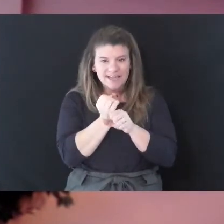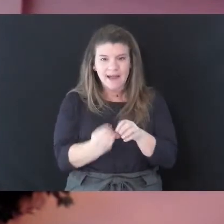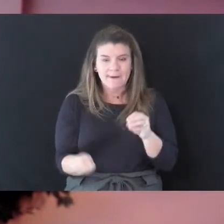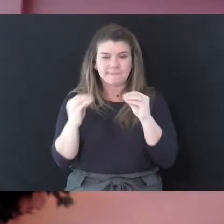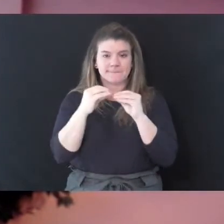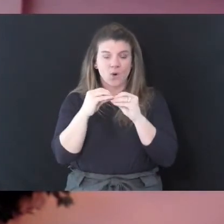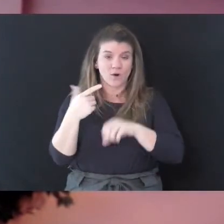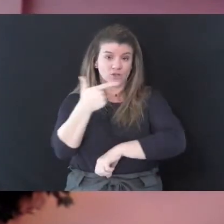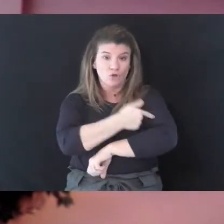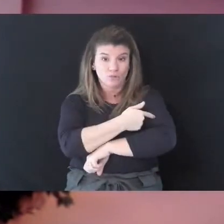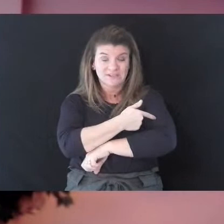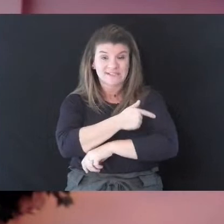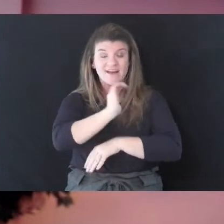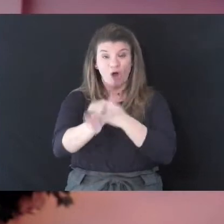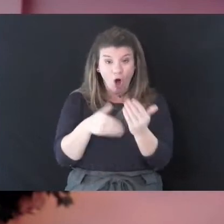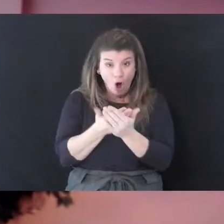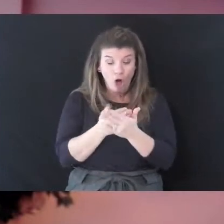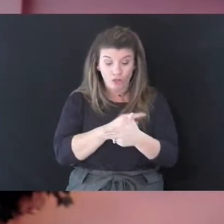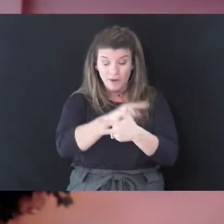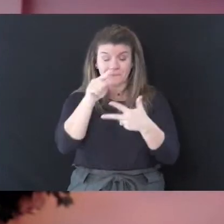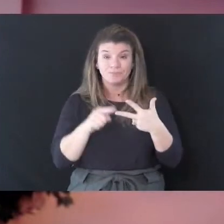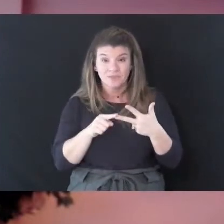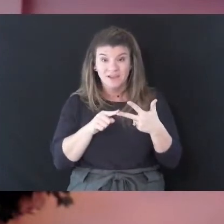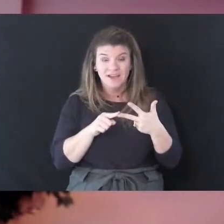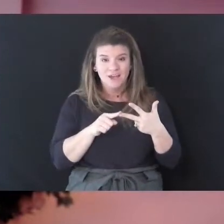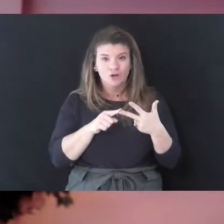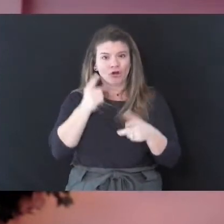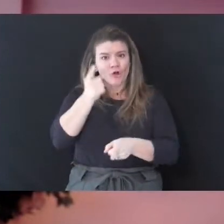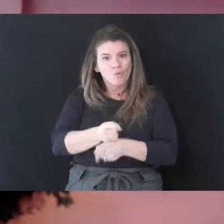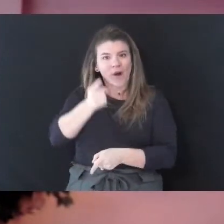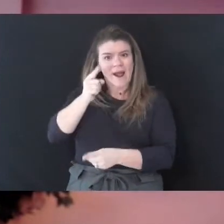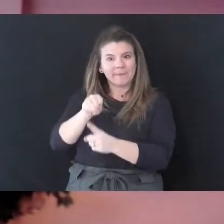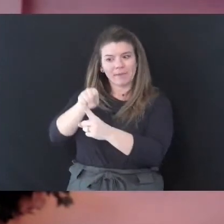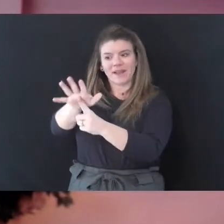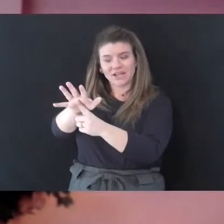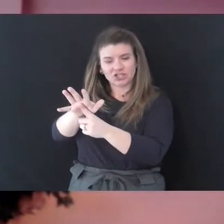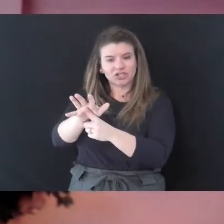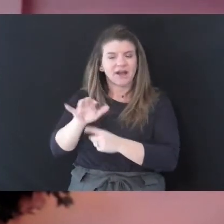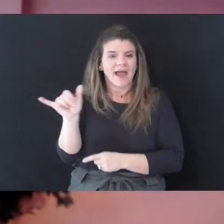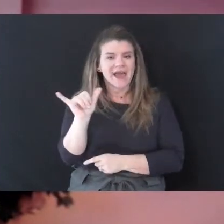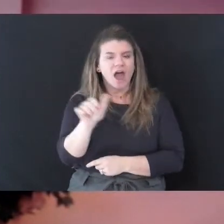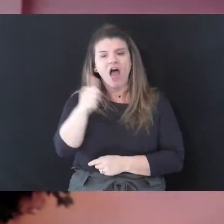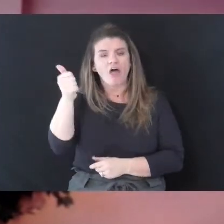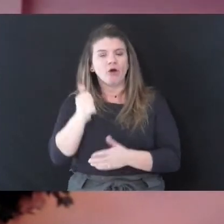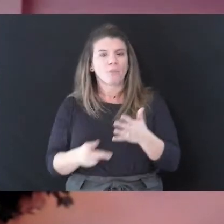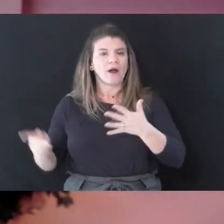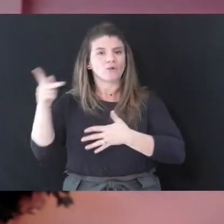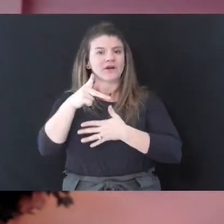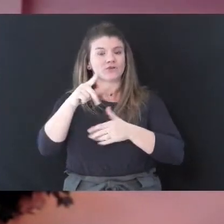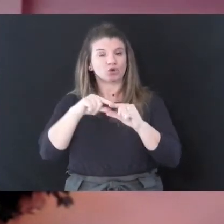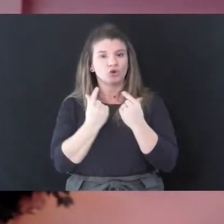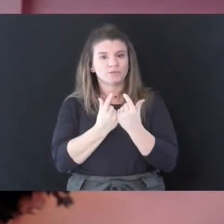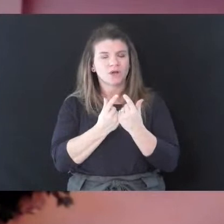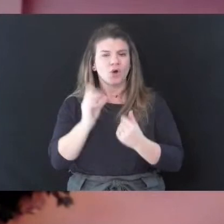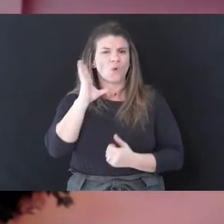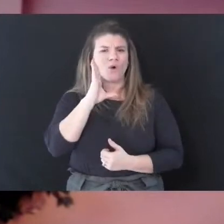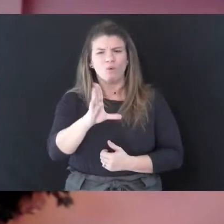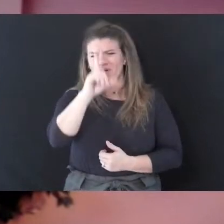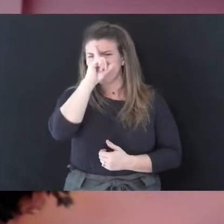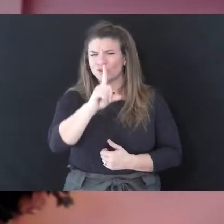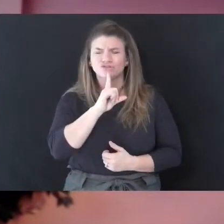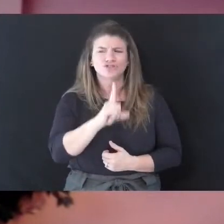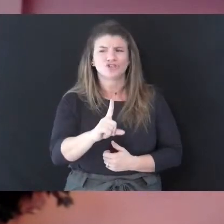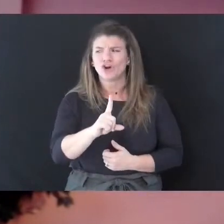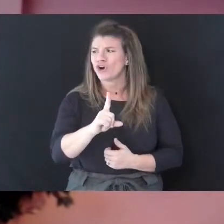of all of our vaccines toward this population, as well as our other prioritized groups, then we will